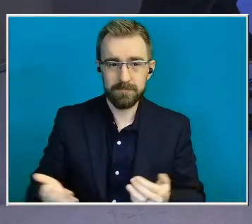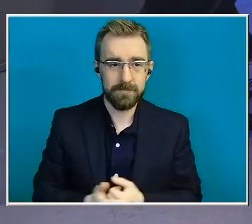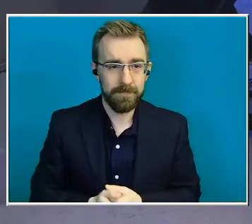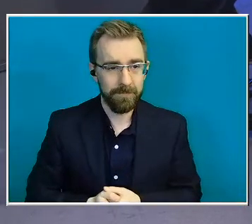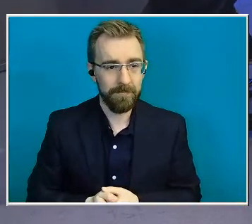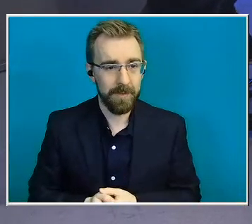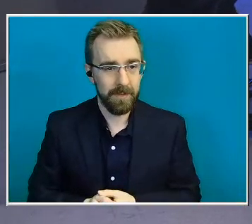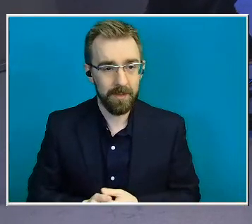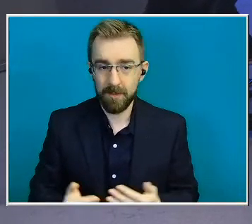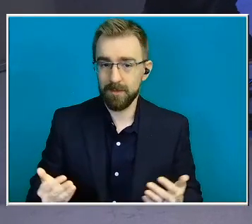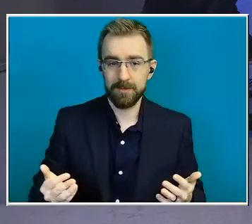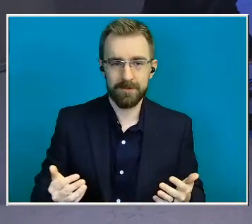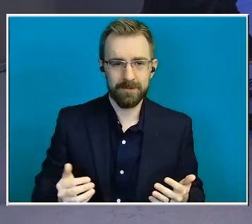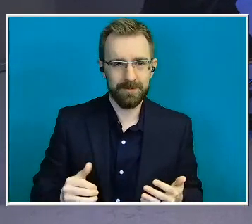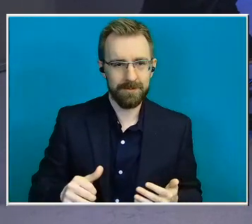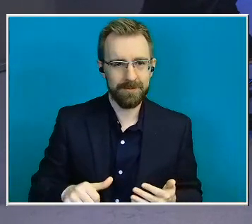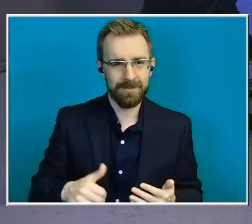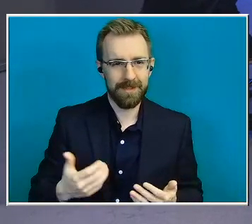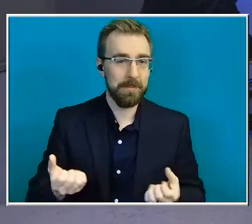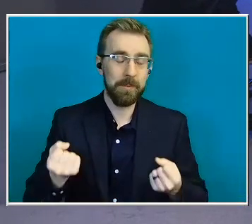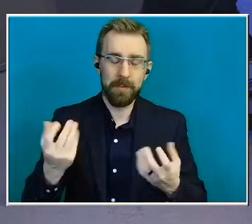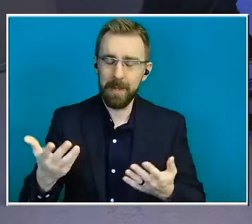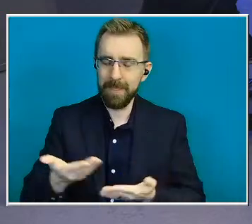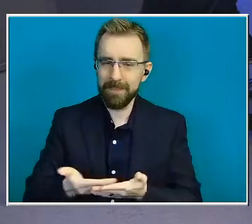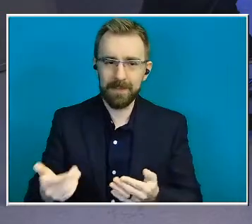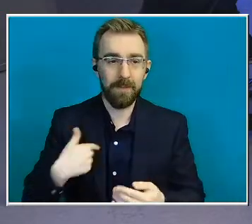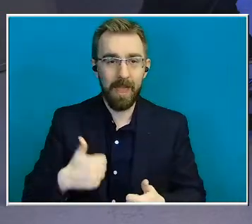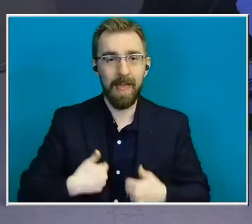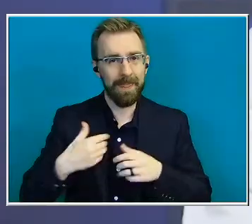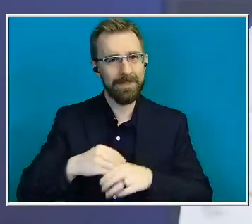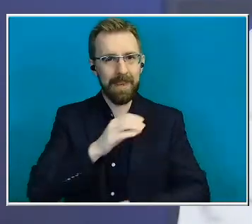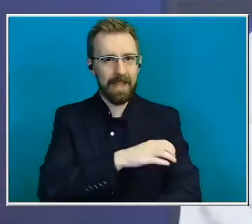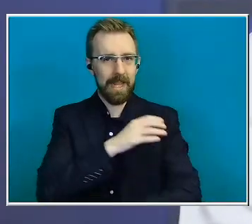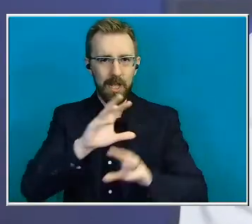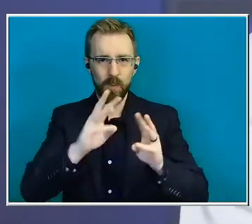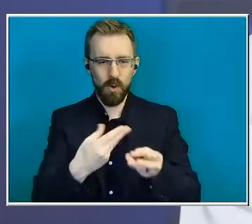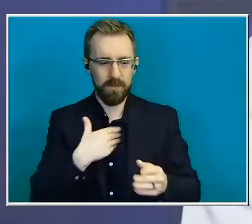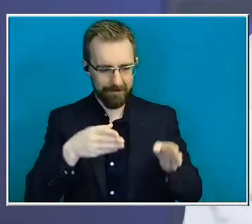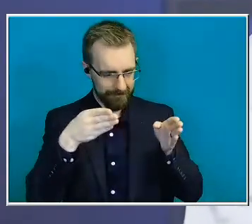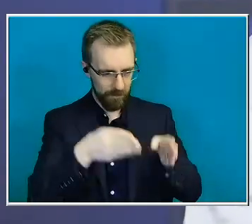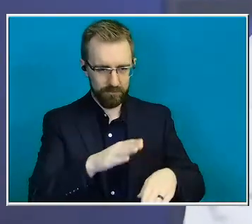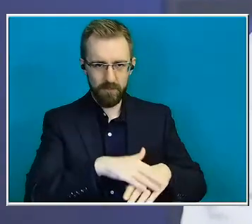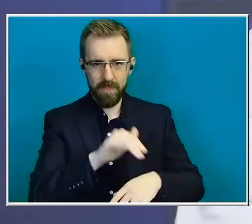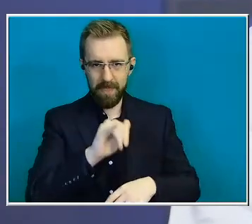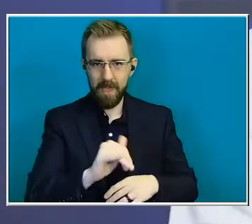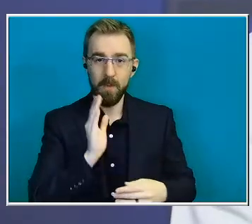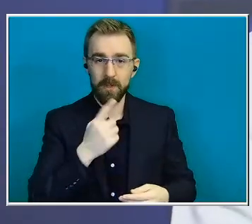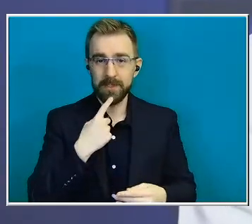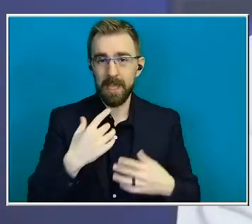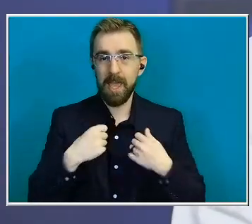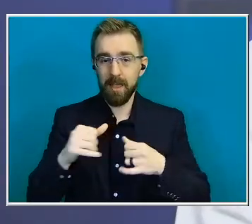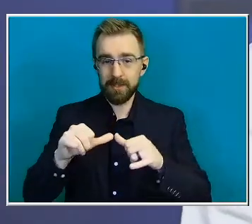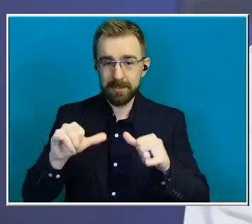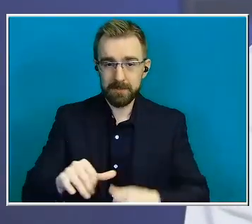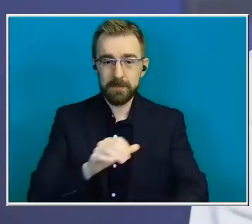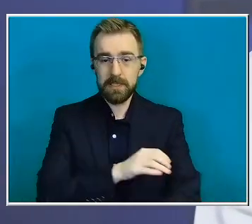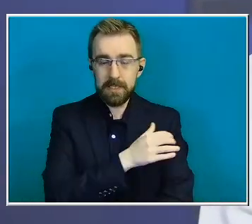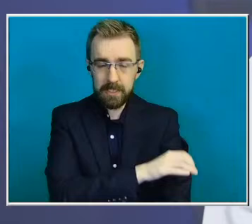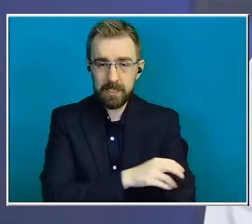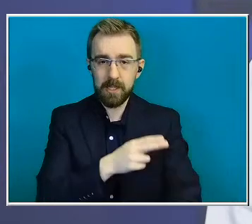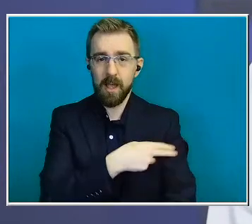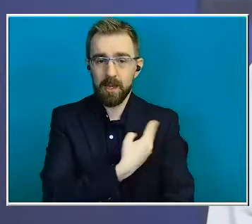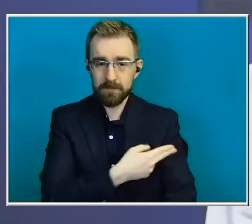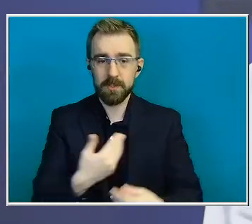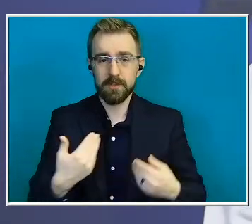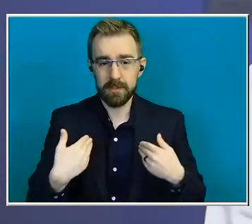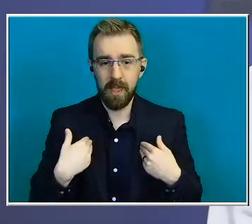Besides a lot of economic things. So, I live in the clinical world, so I'll say, I think health systems, clinics, hospitals have a role to play here, and